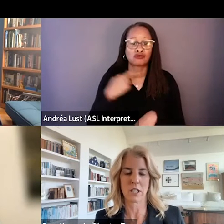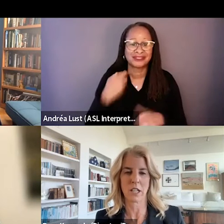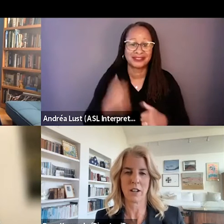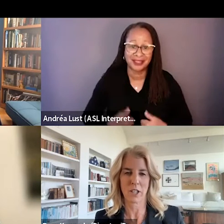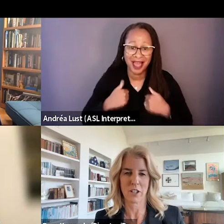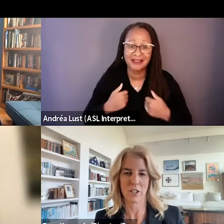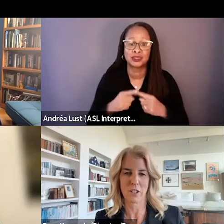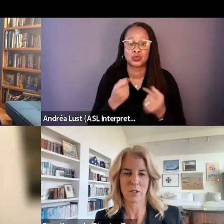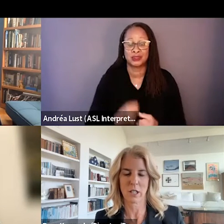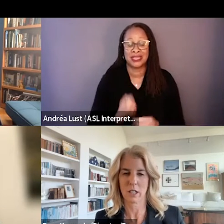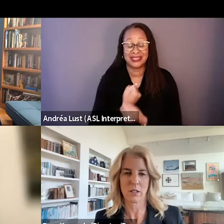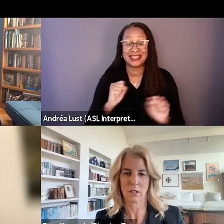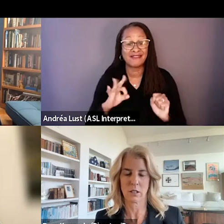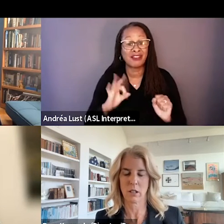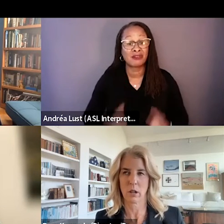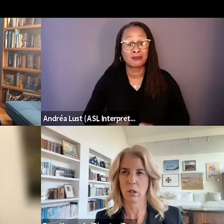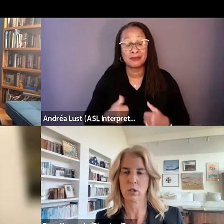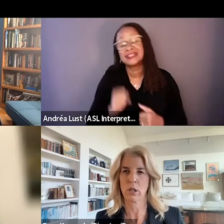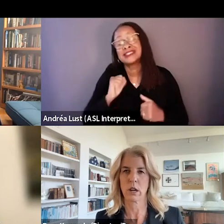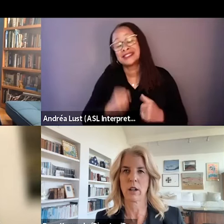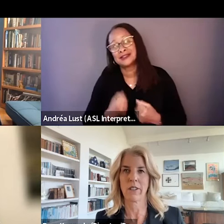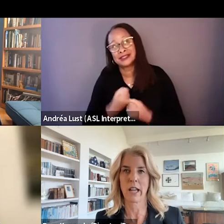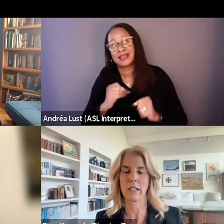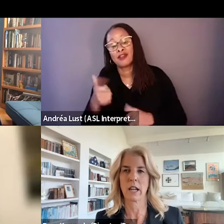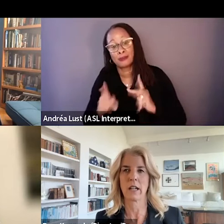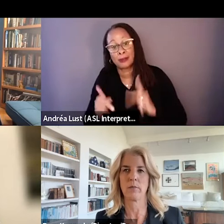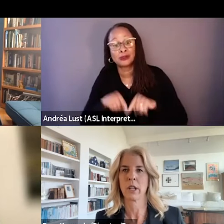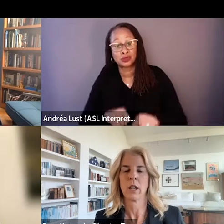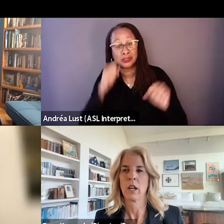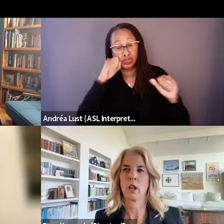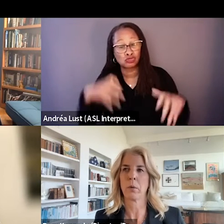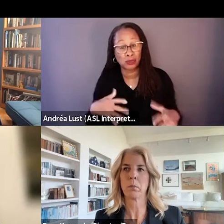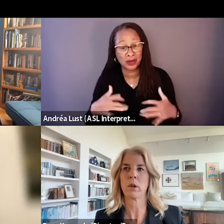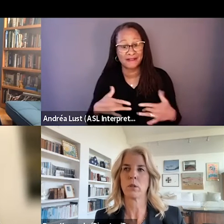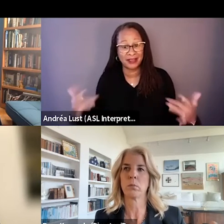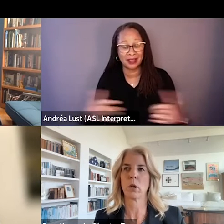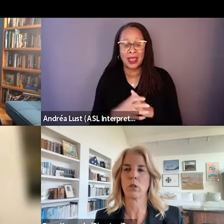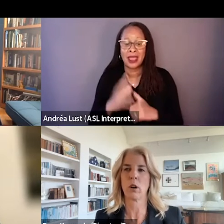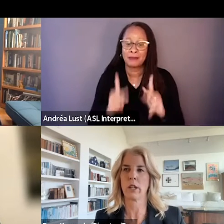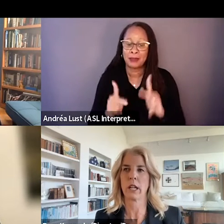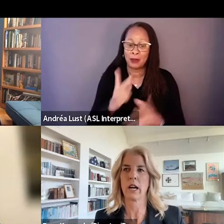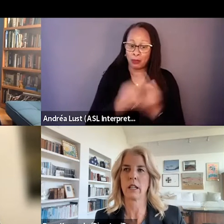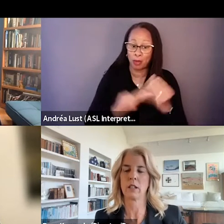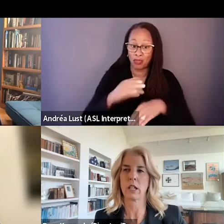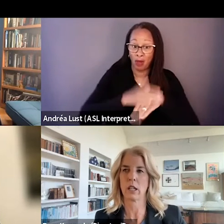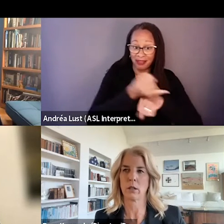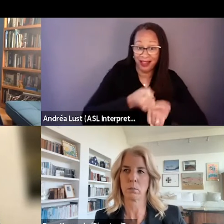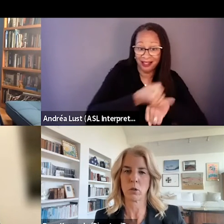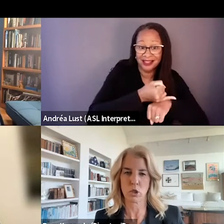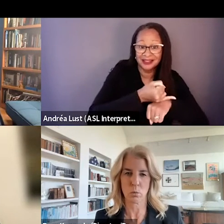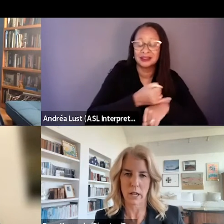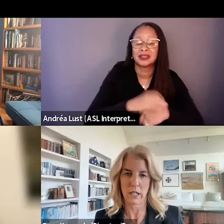lives to save others during this, you know, extraordinary event. And, you know, people both on the island,